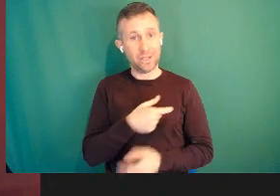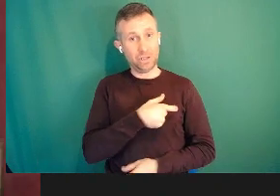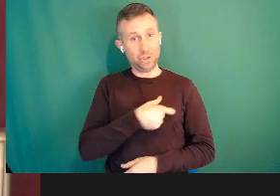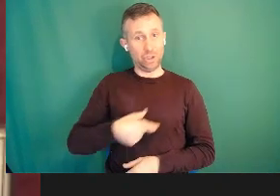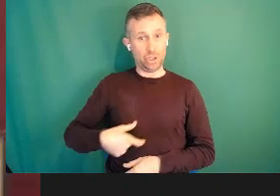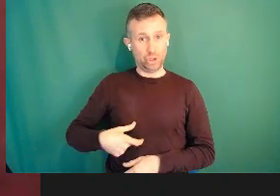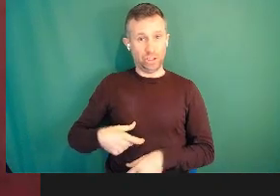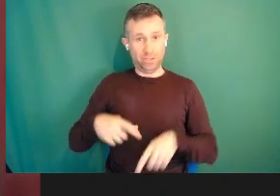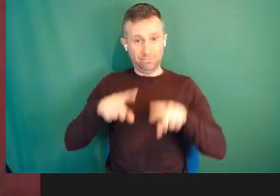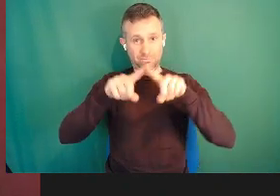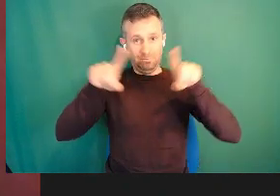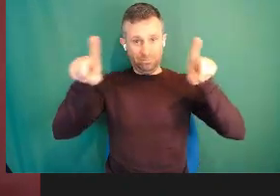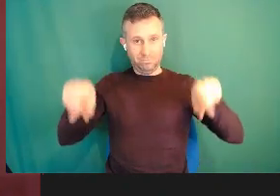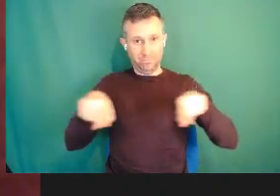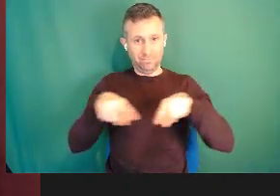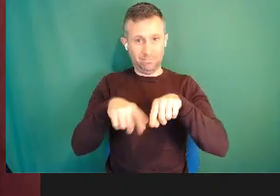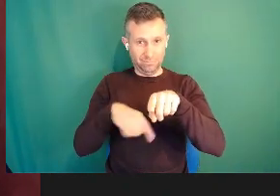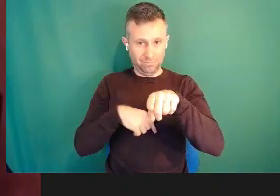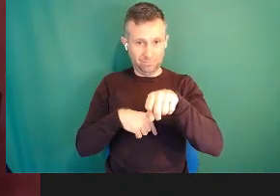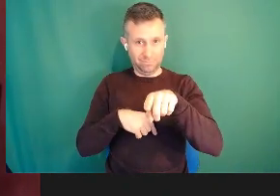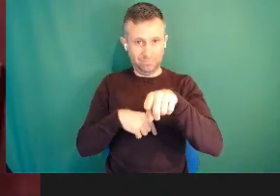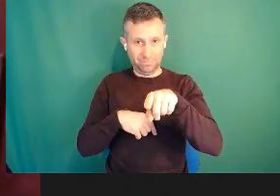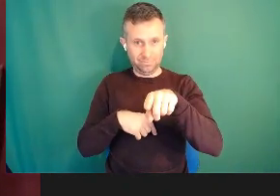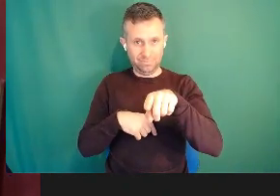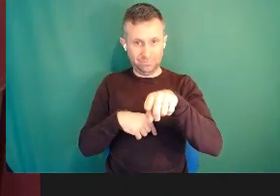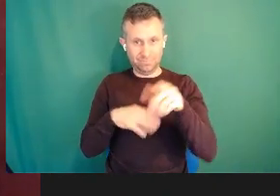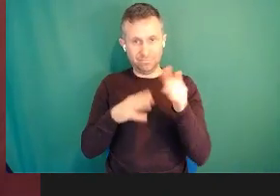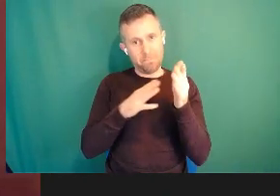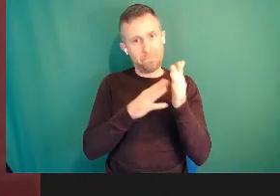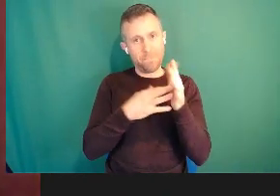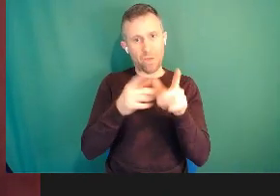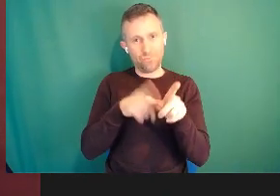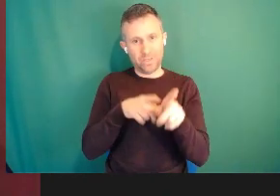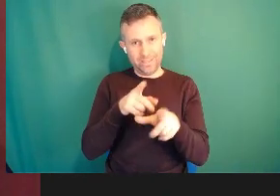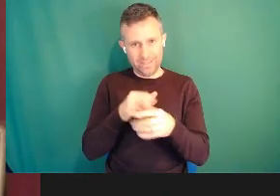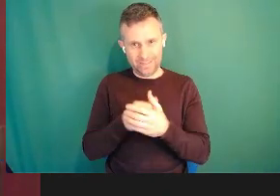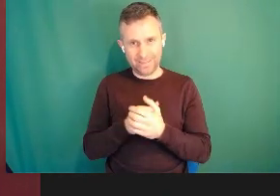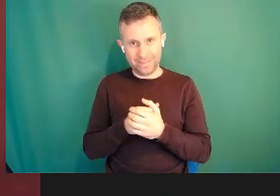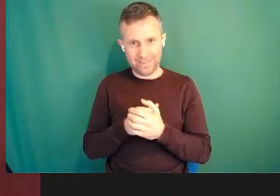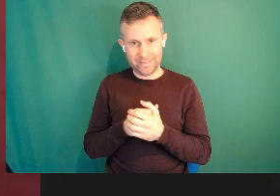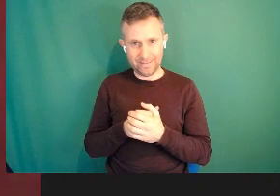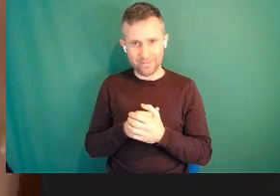So this is Mary. I don't know how well you can see that with the reflections, I'm afraid.